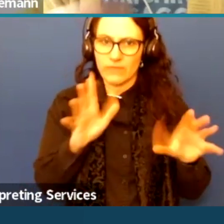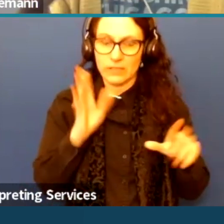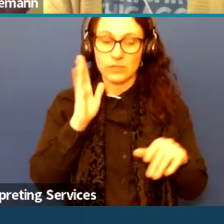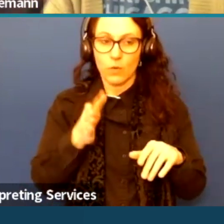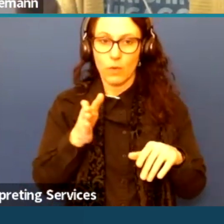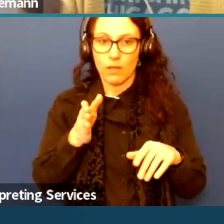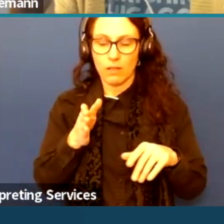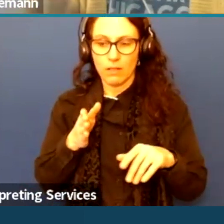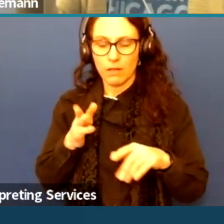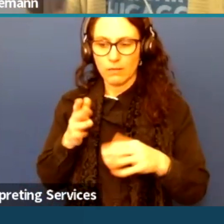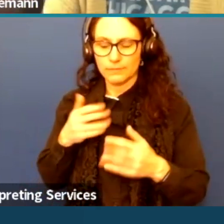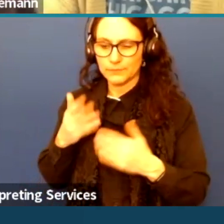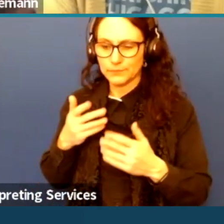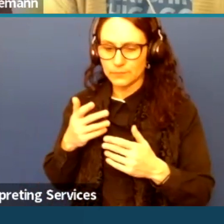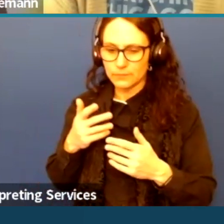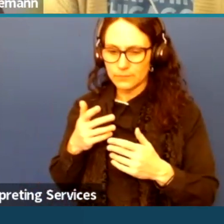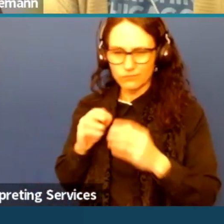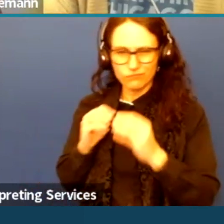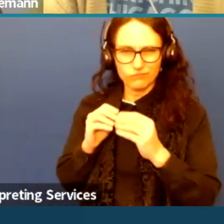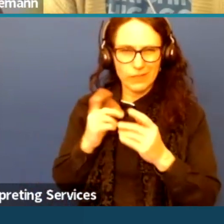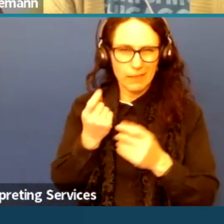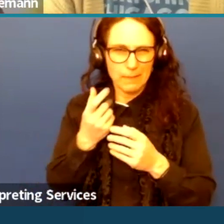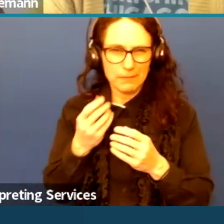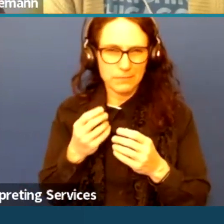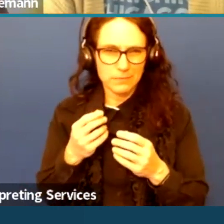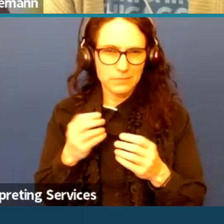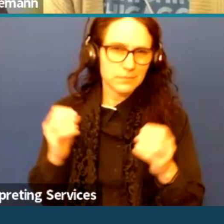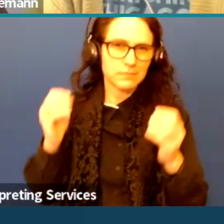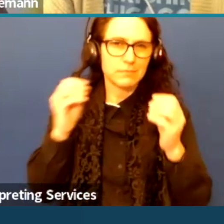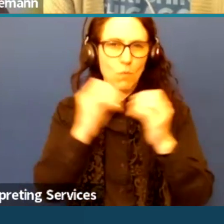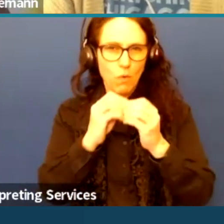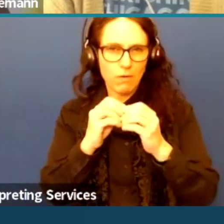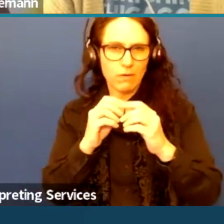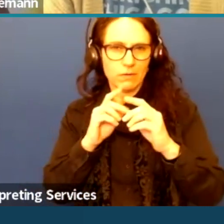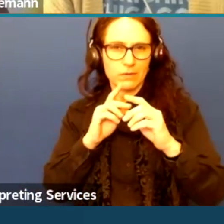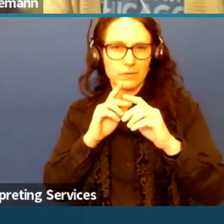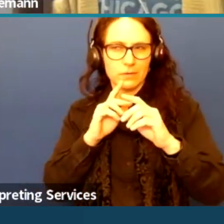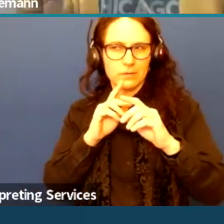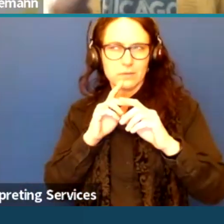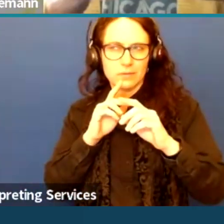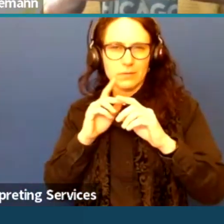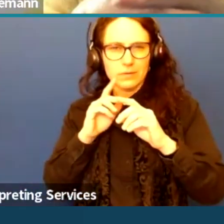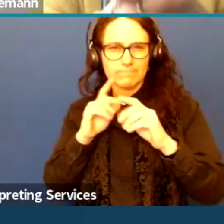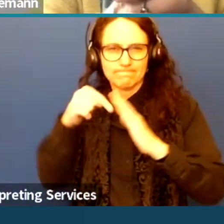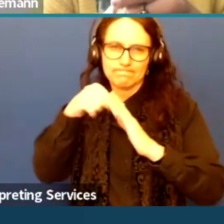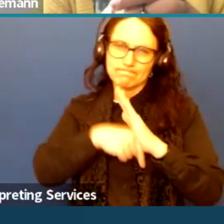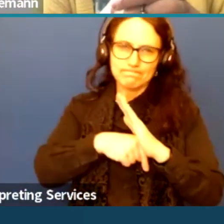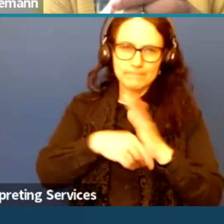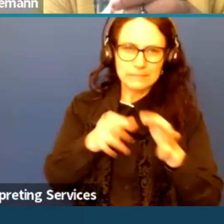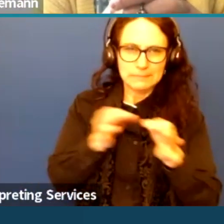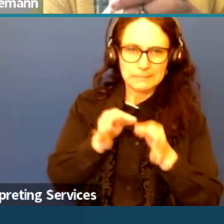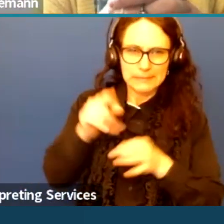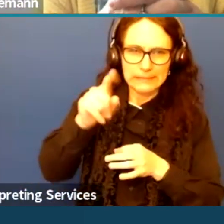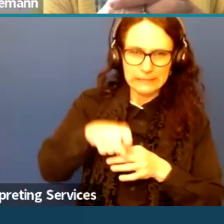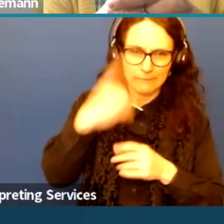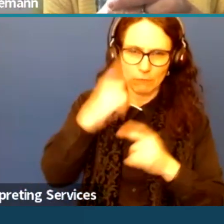the ones that are just have a little bit more nuance to kind of go. Sure. So a few people were asking questions